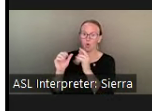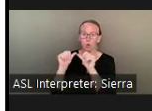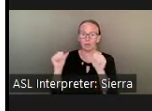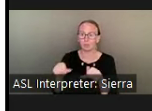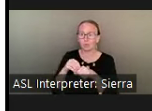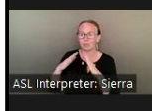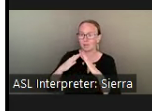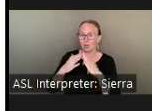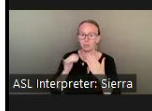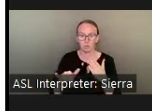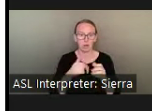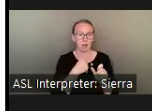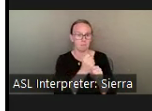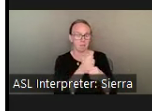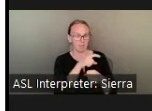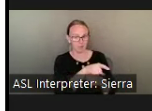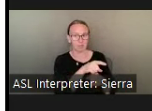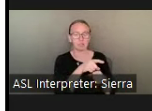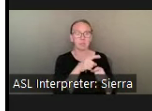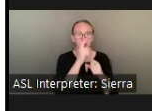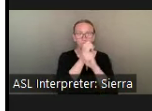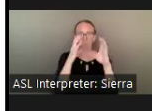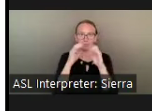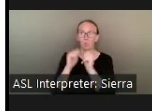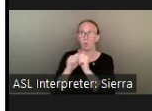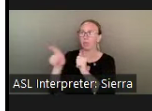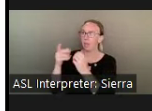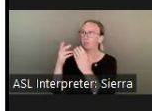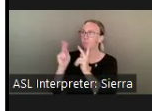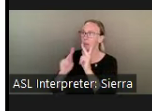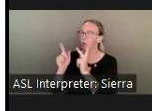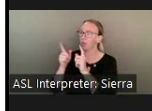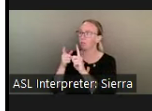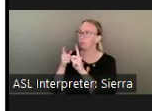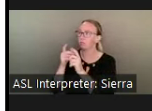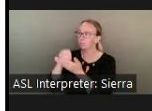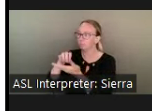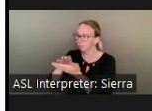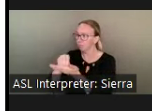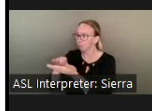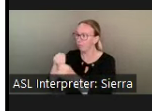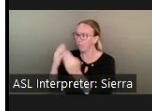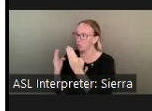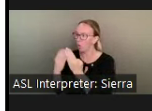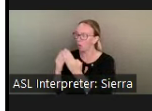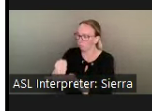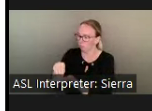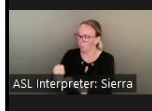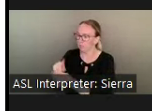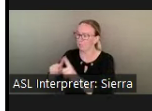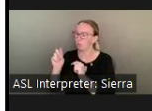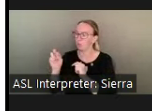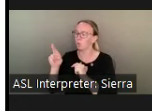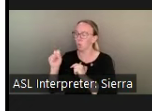both Castle's kind of mix of people and doors, and then thinking about someone in the 70s was like, this needs to be documented. And I